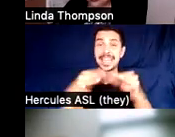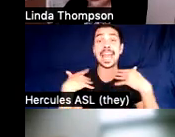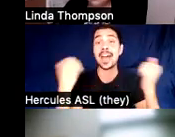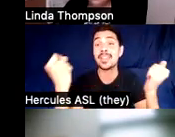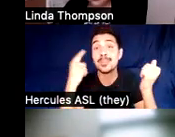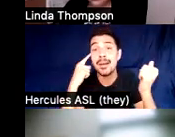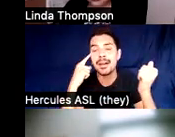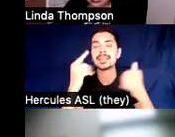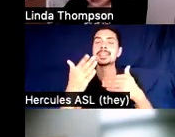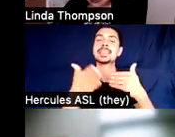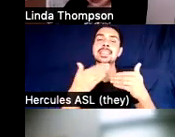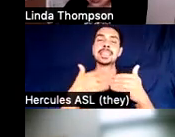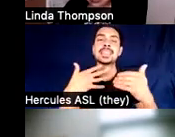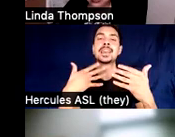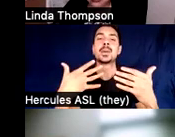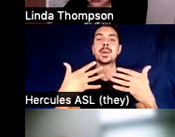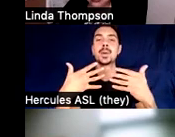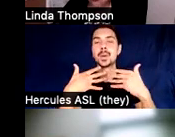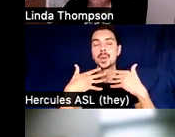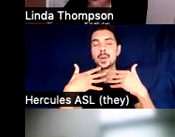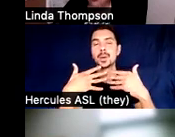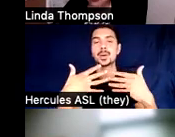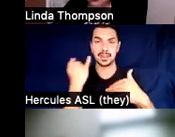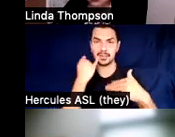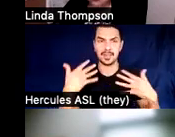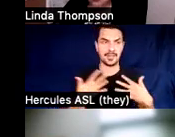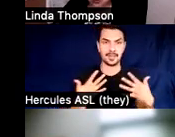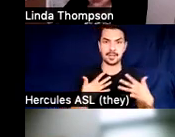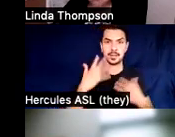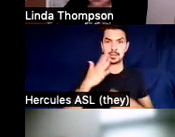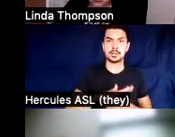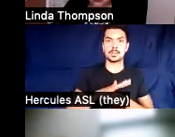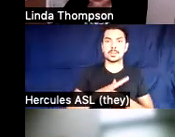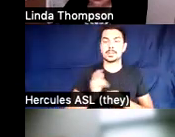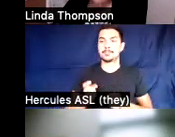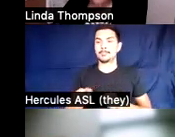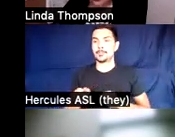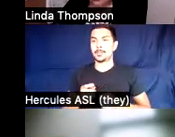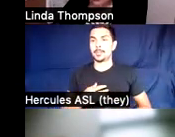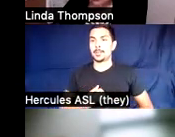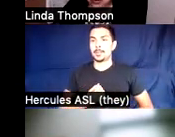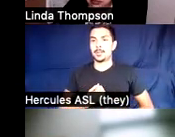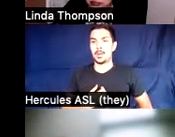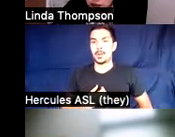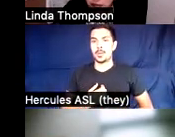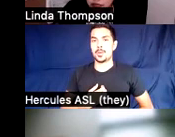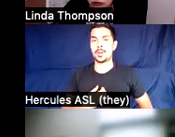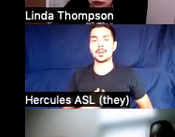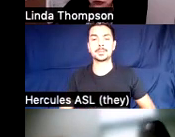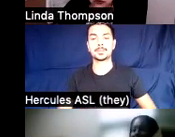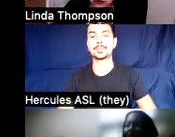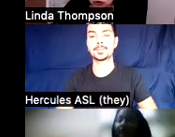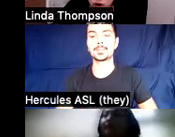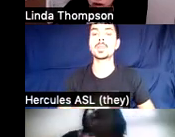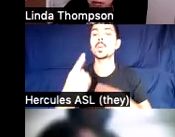controlled, sometimes labored breathing, overwhelmed. Like when you talk to somebody